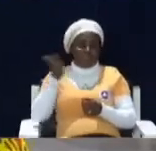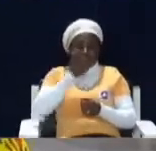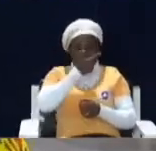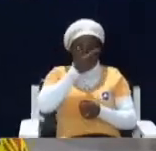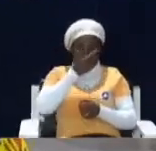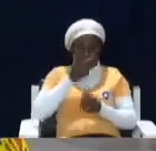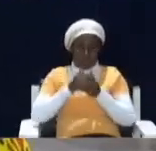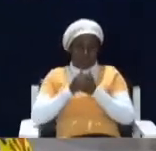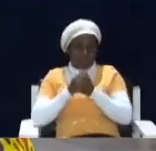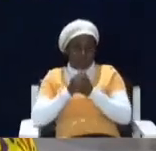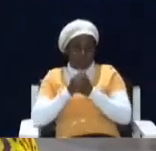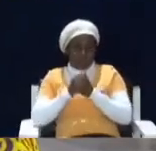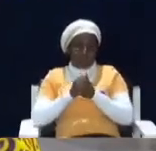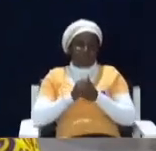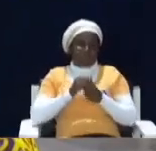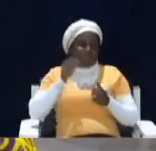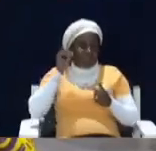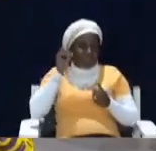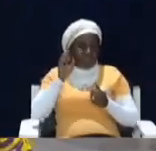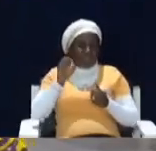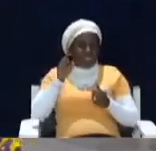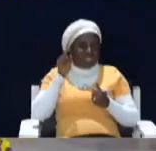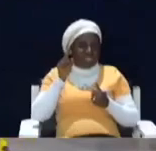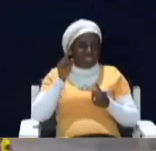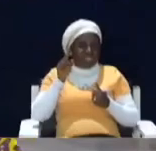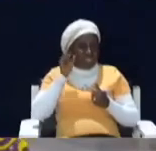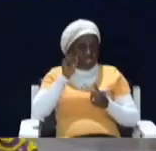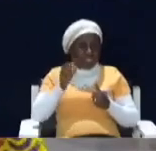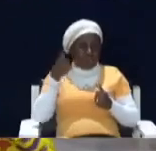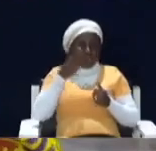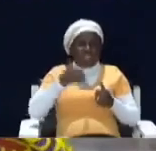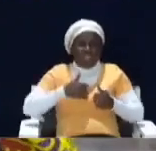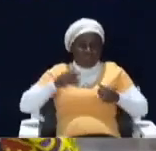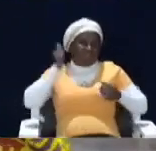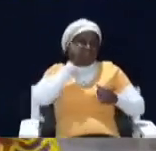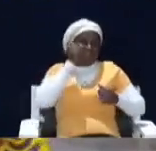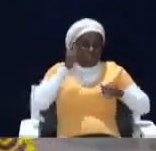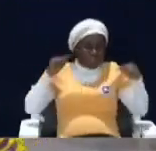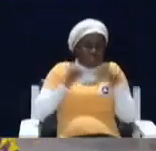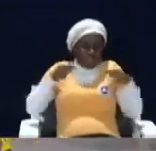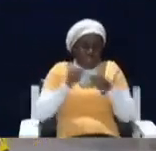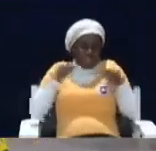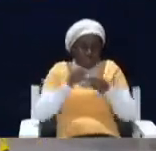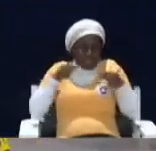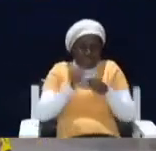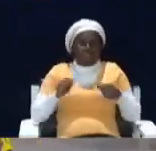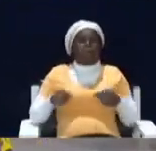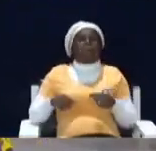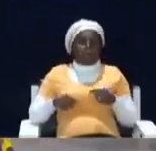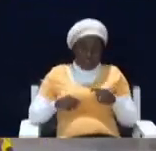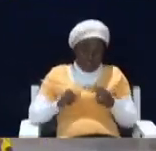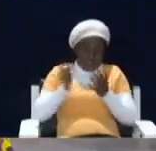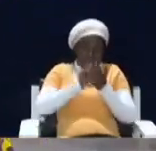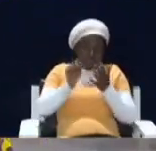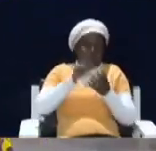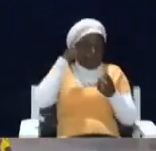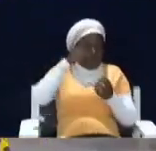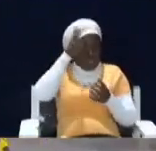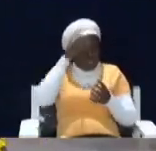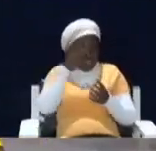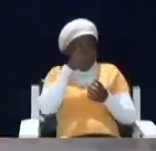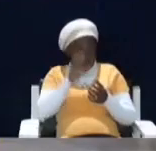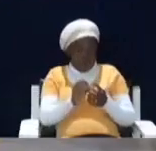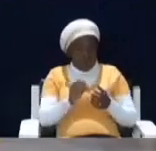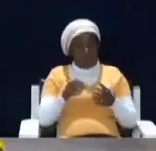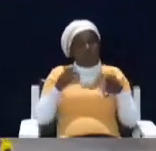have painful menstrual pain, we wrote to our father in the Lord, Pastor Adeboye, to please pray with us